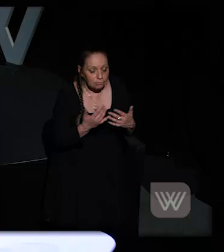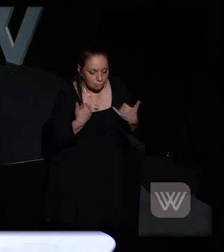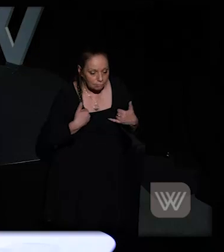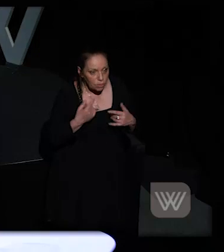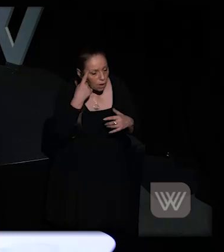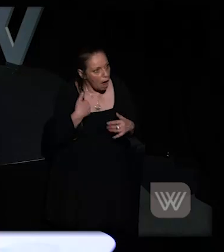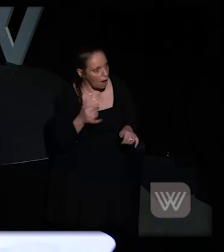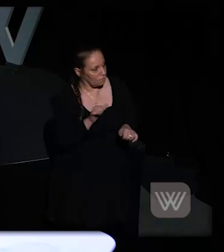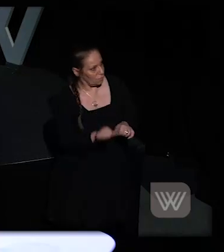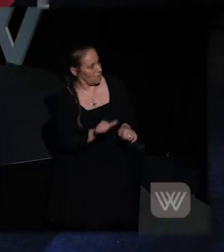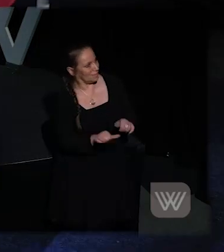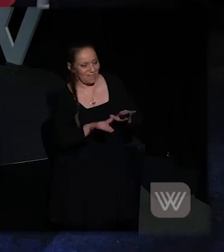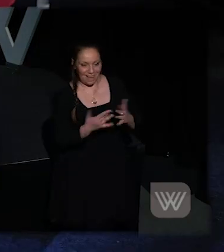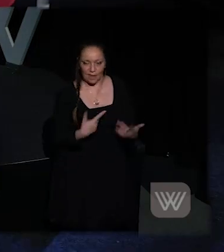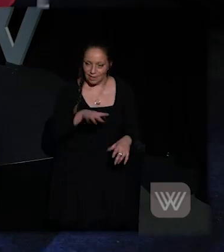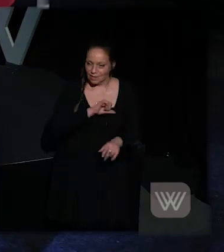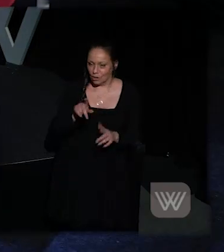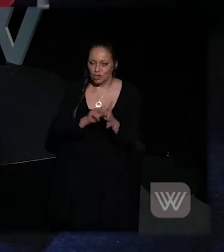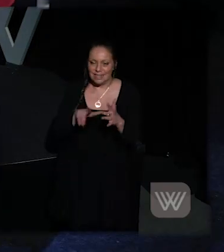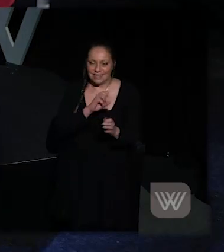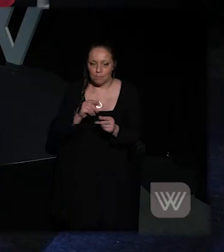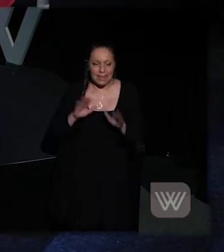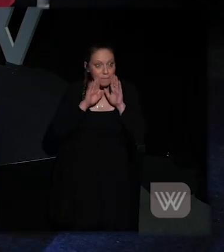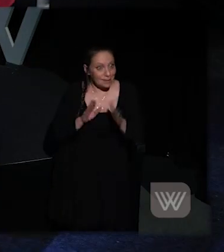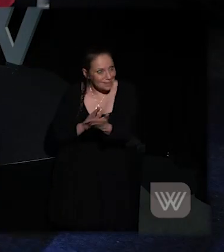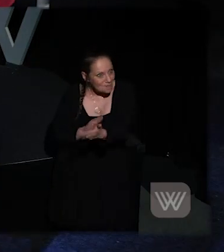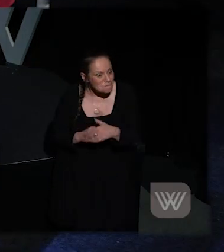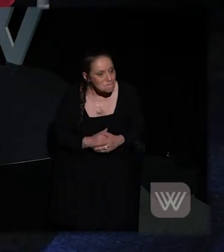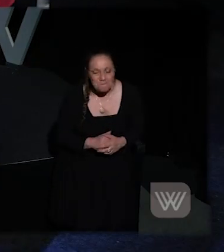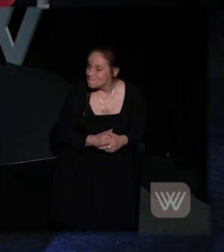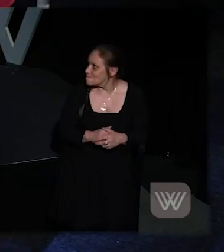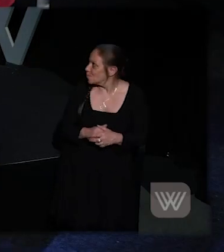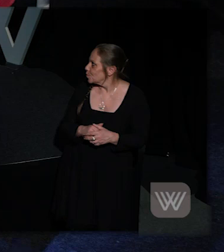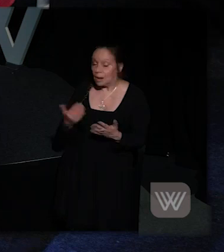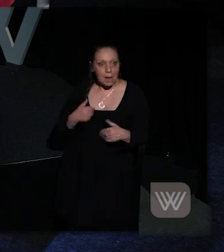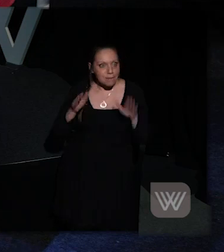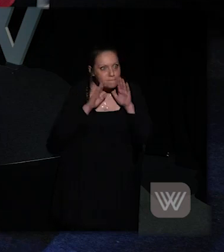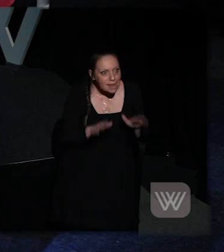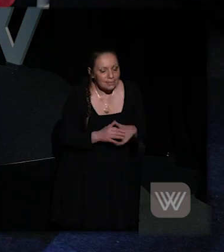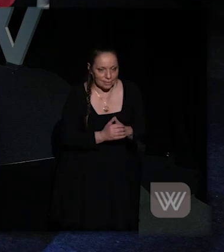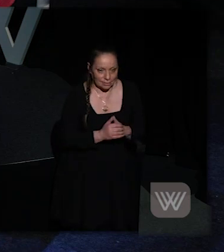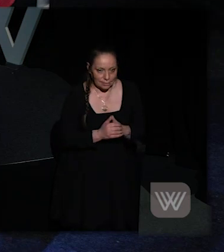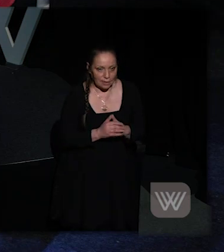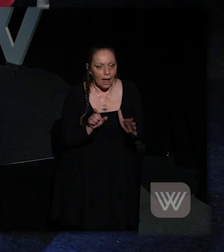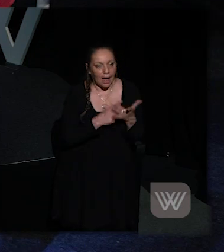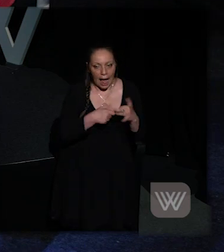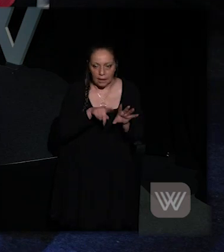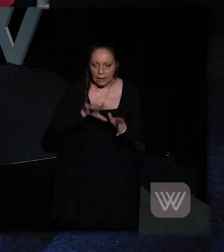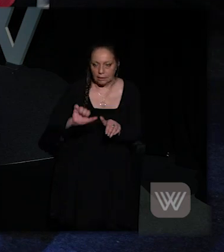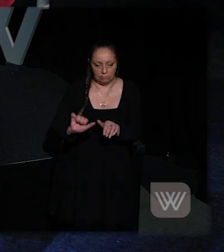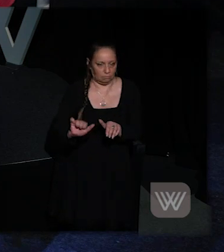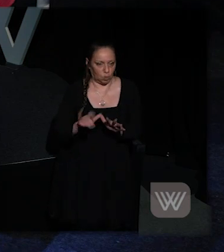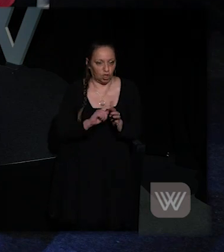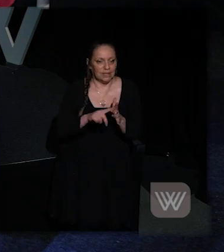So, you know, she did something amazing. But back to your... It's incredible that what Carly did.